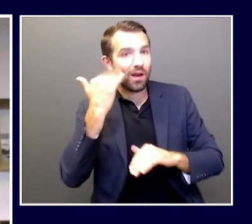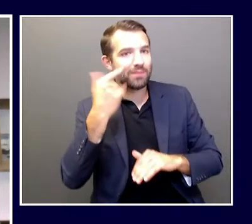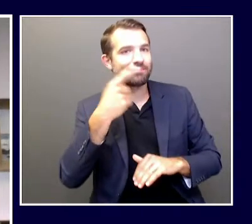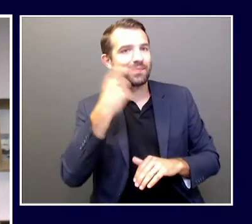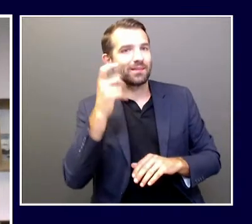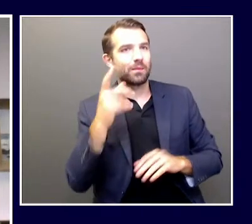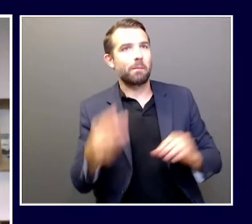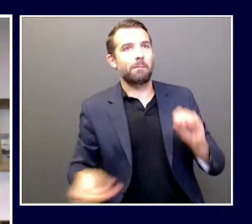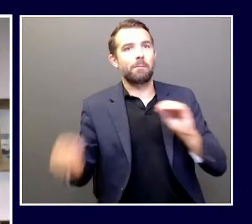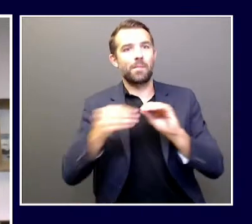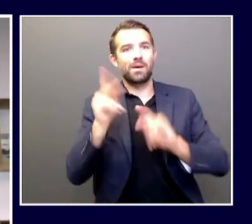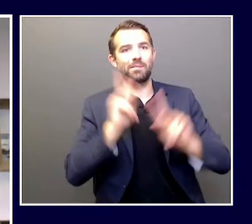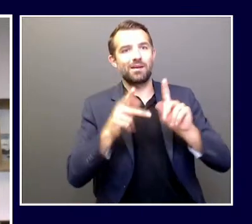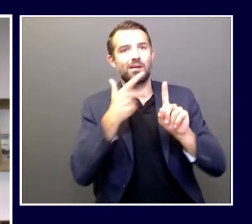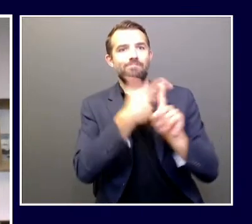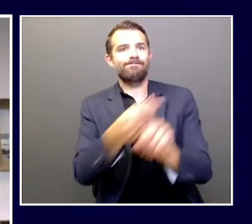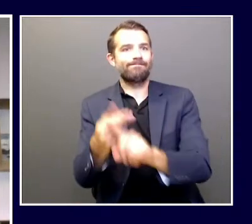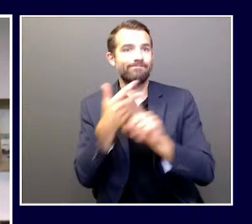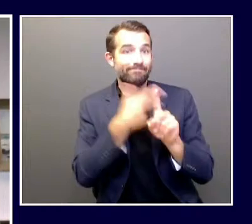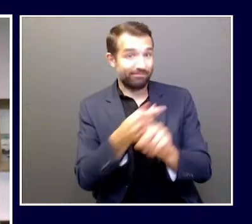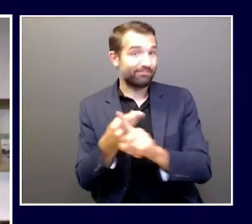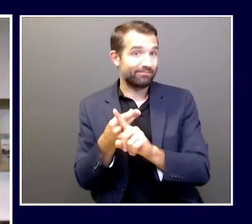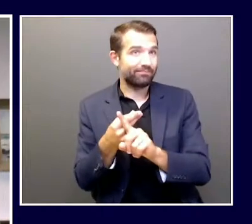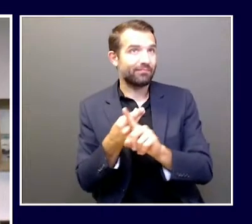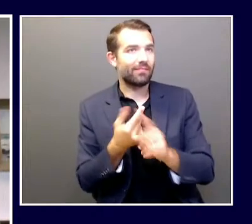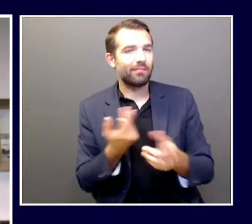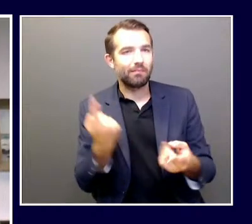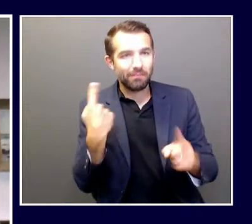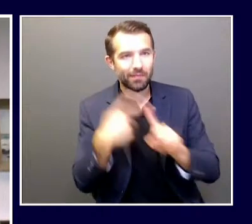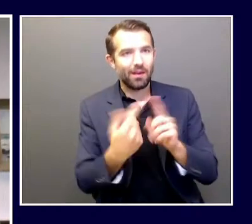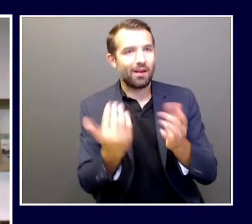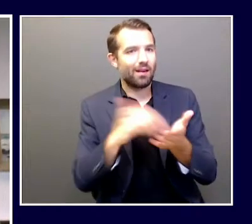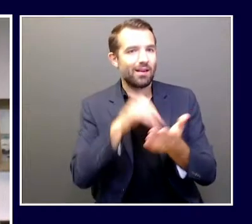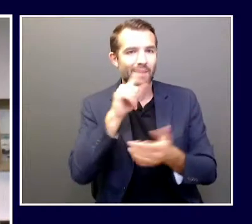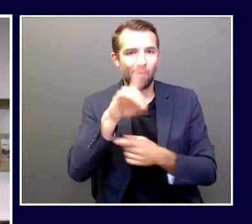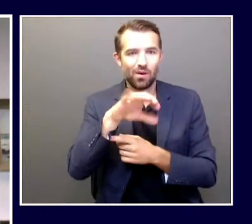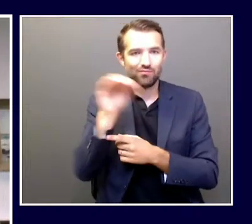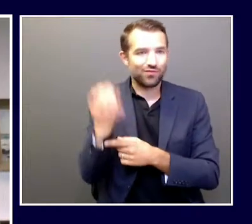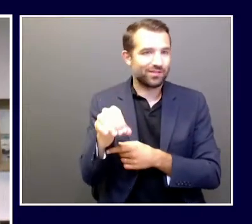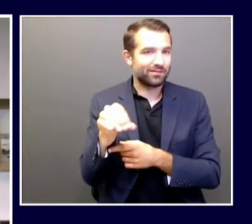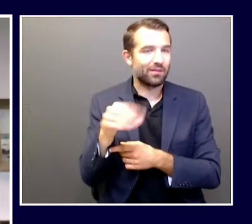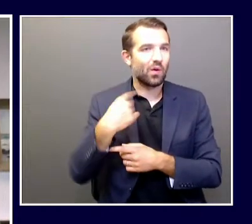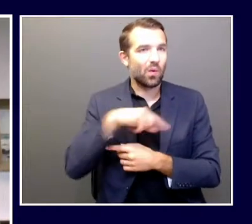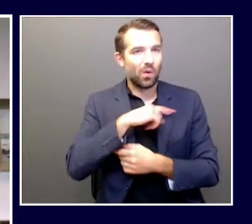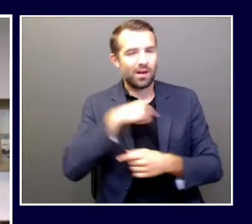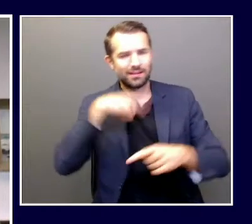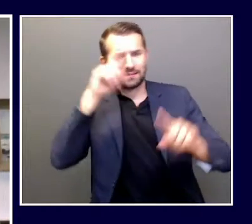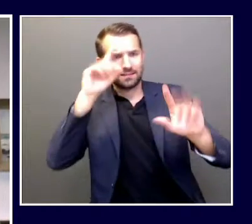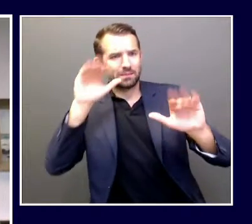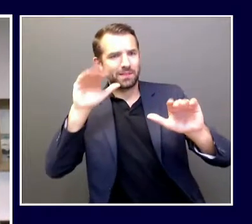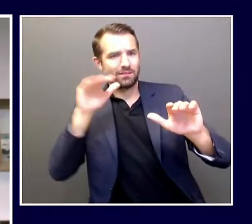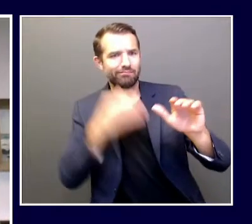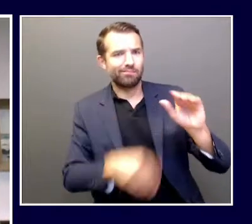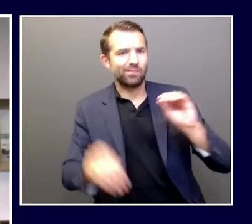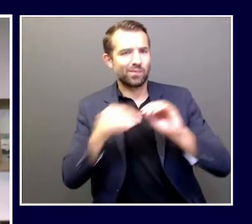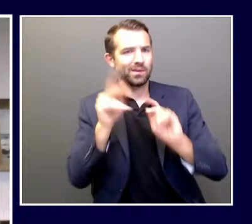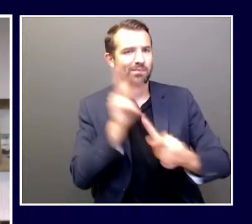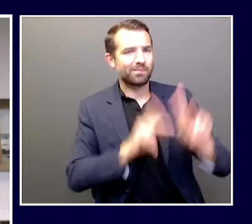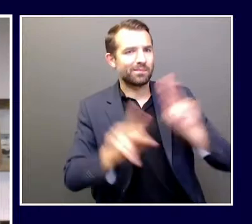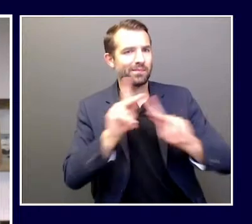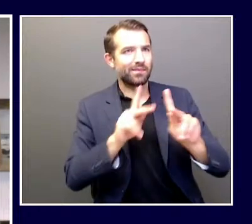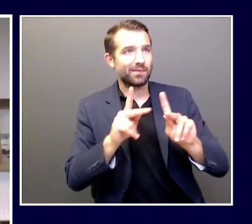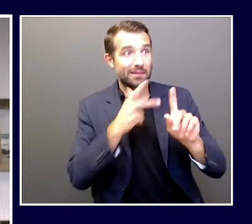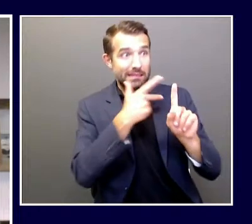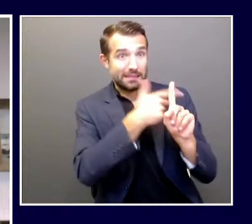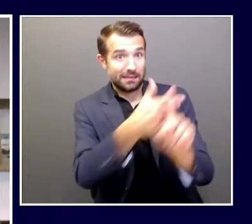math that kind of show, even though there are more breakthrough cases, you would still rather live in a community where 90% of